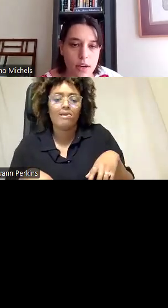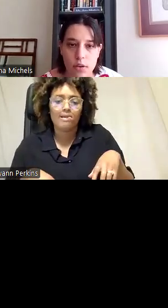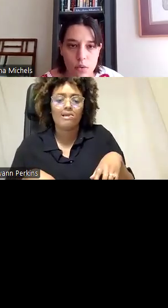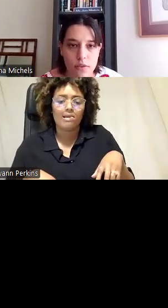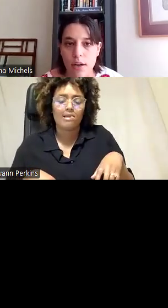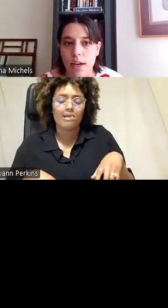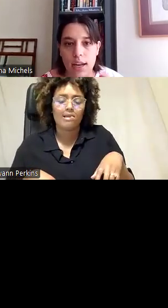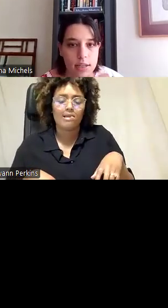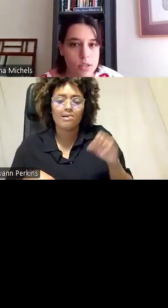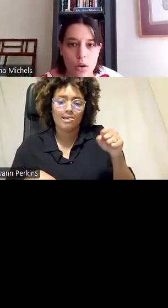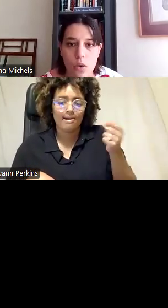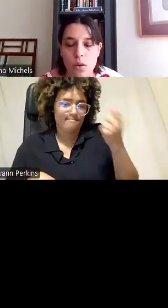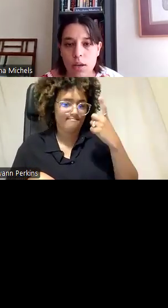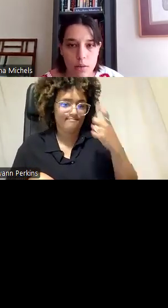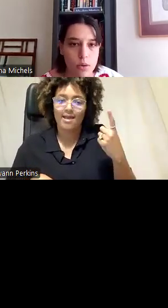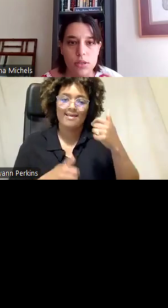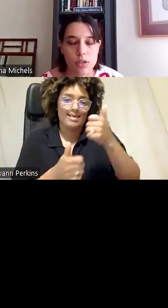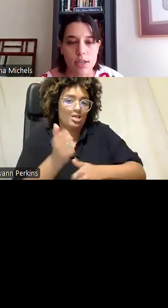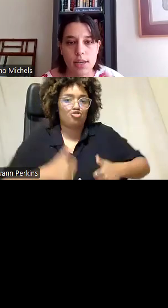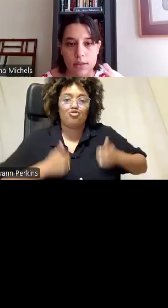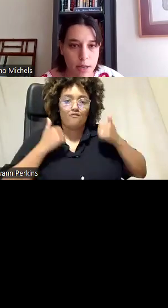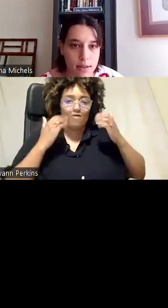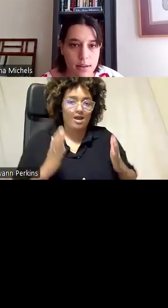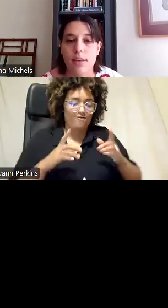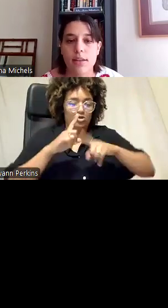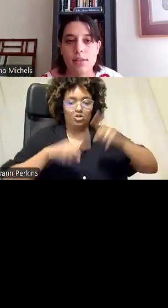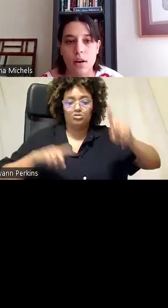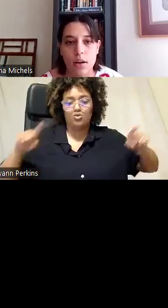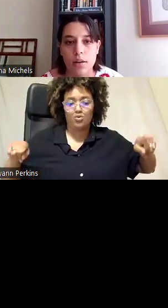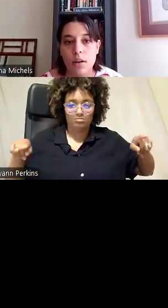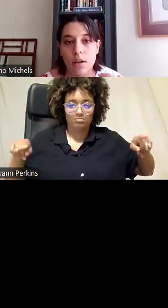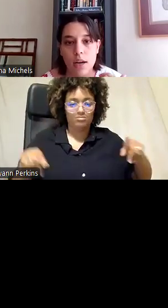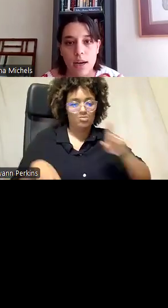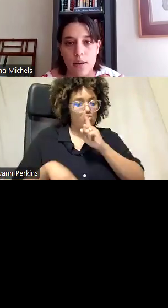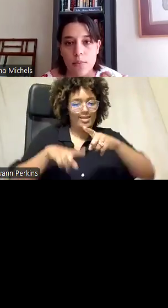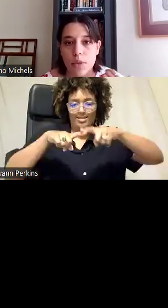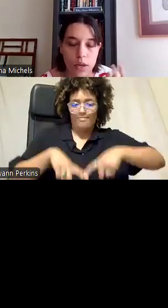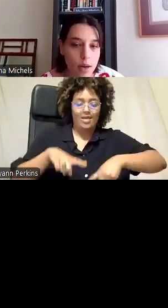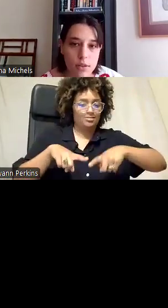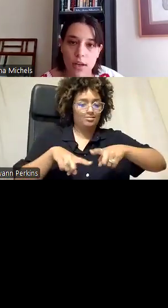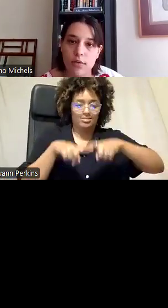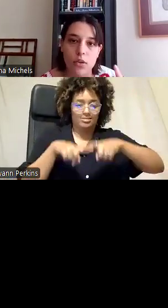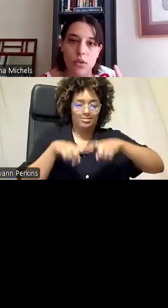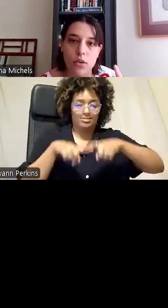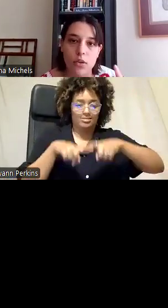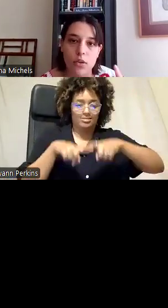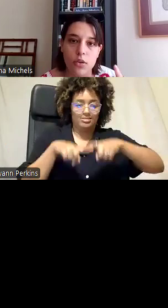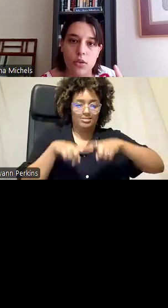of each survivor will vary, and it is so important to stress how dependent it is on the comfort